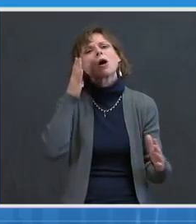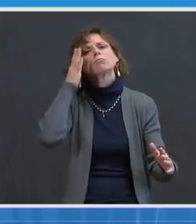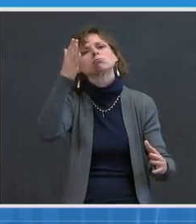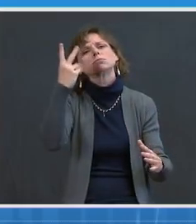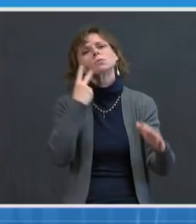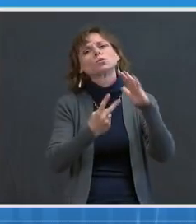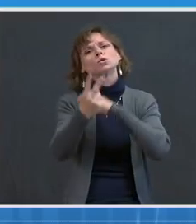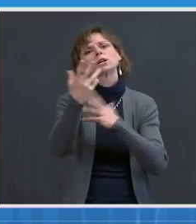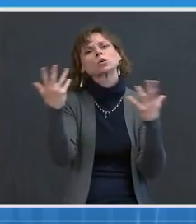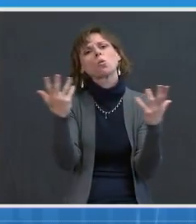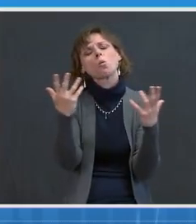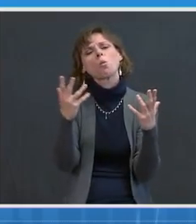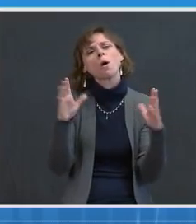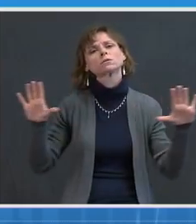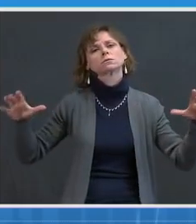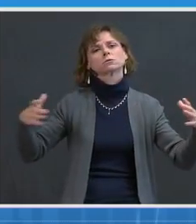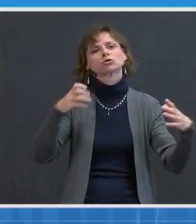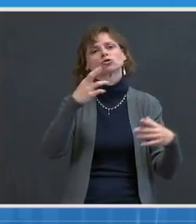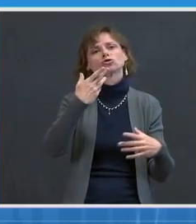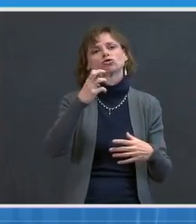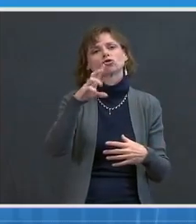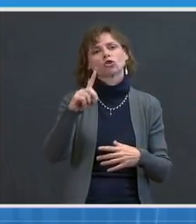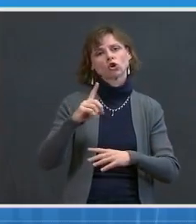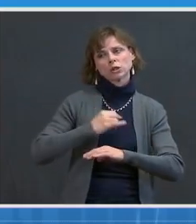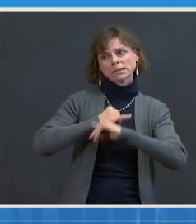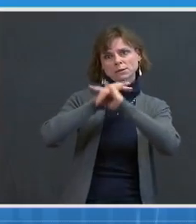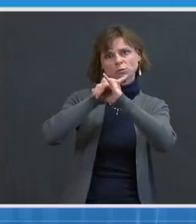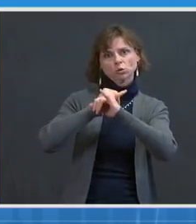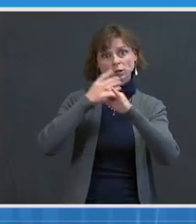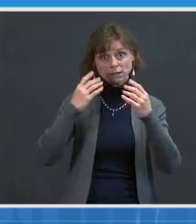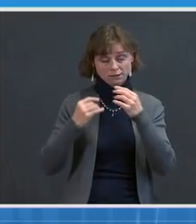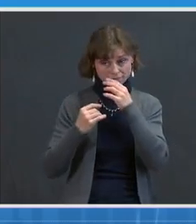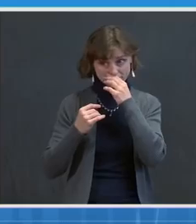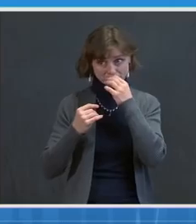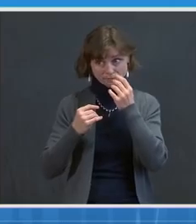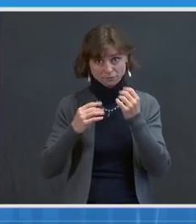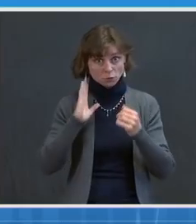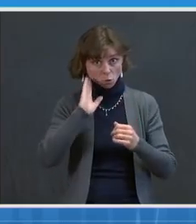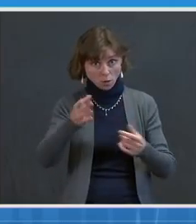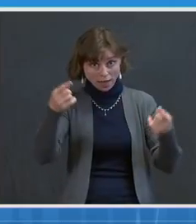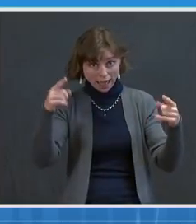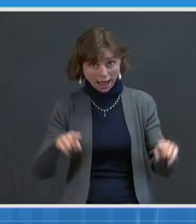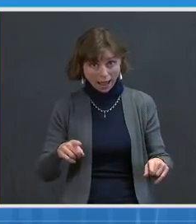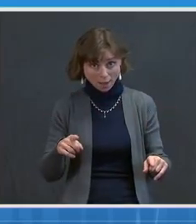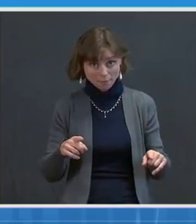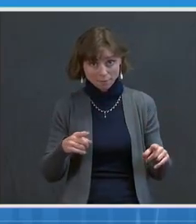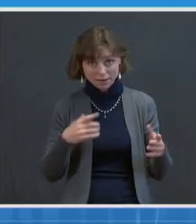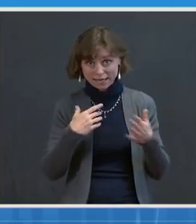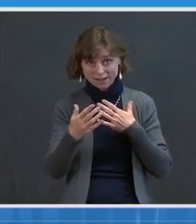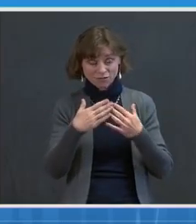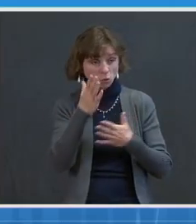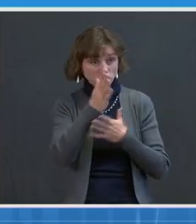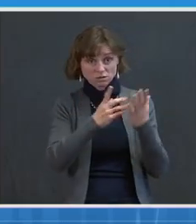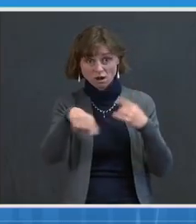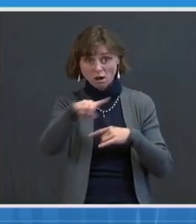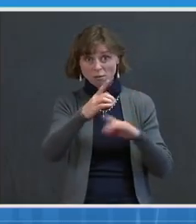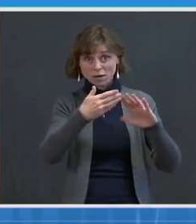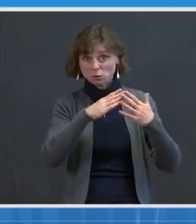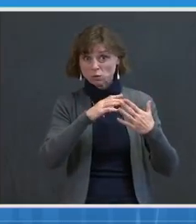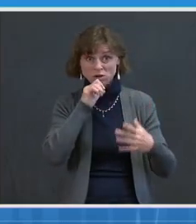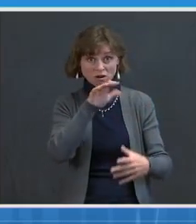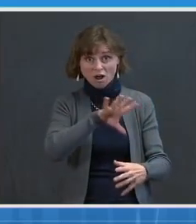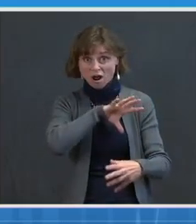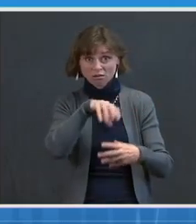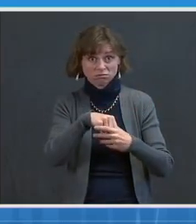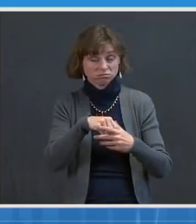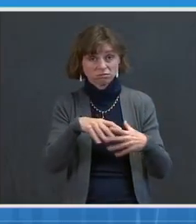think that you will reach that timetable as you have certain communities that still are not participating in the majority